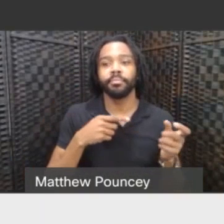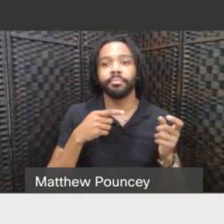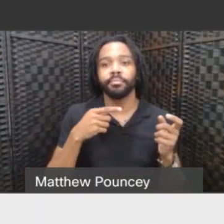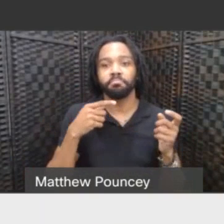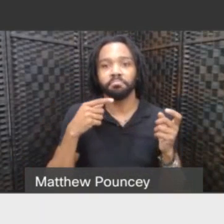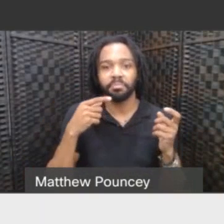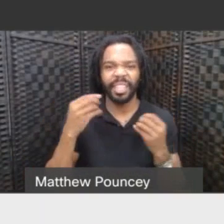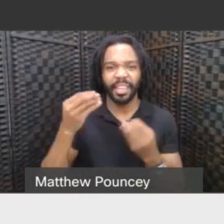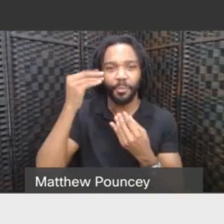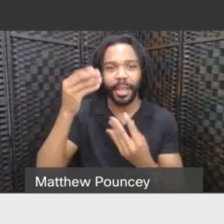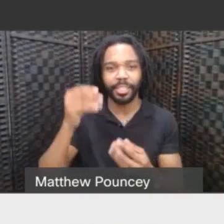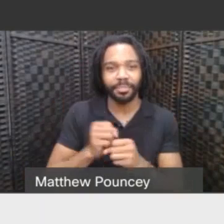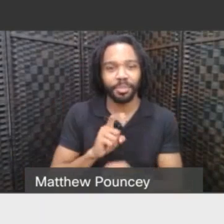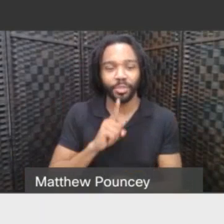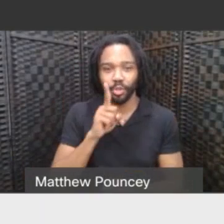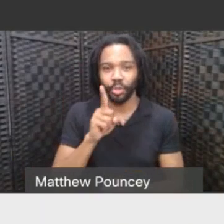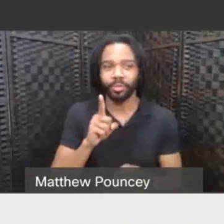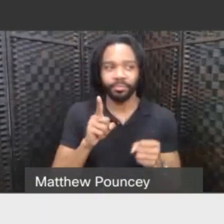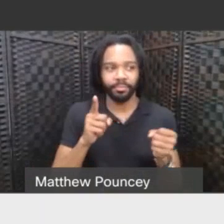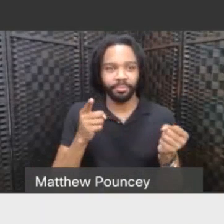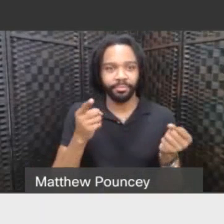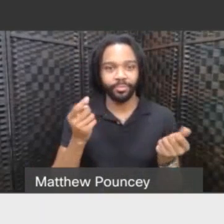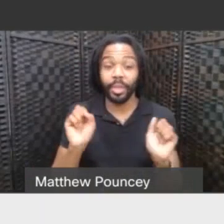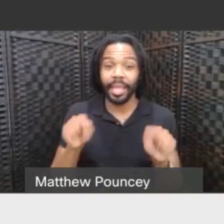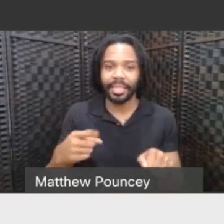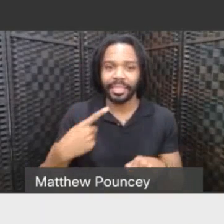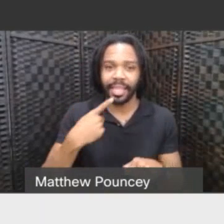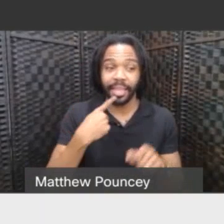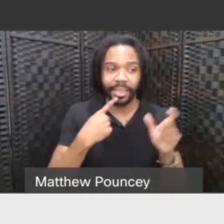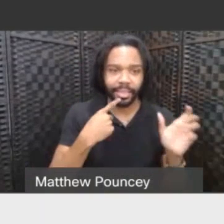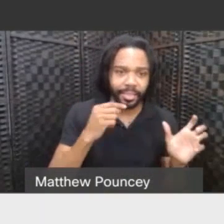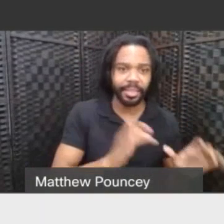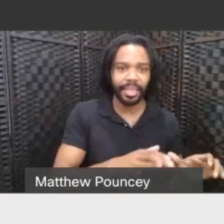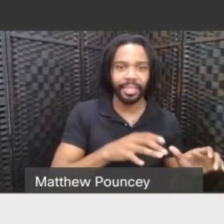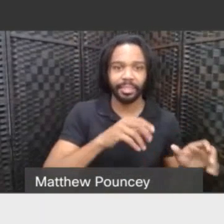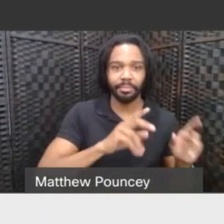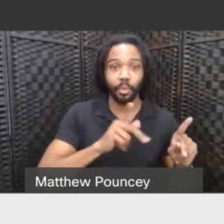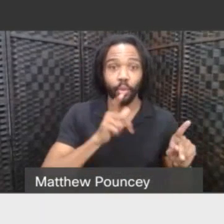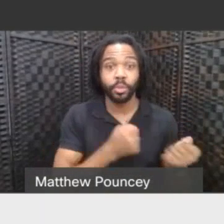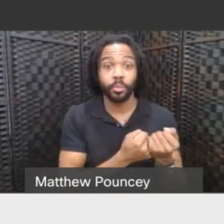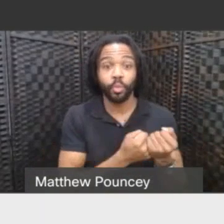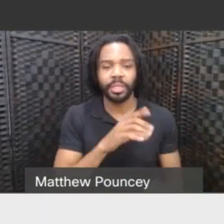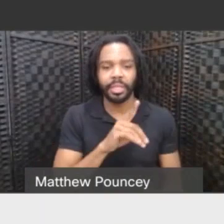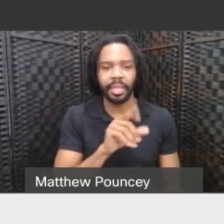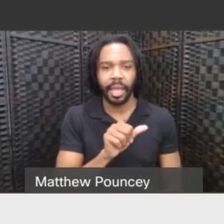the information in a way that we would be able to say, these are the people who are supporting folks at DDA.